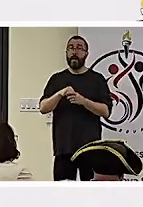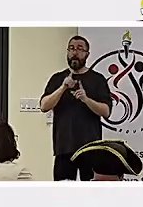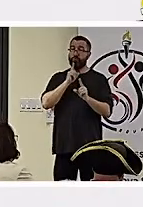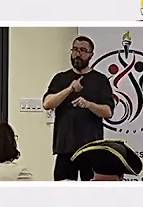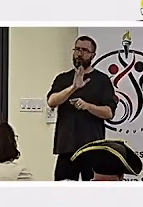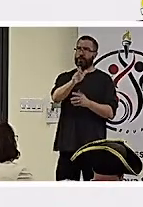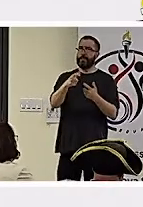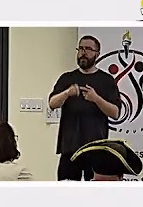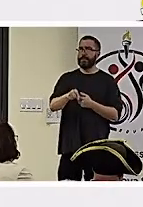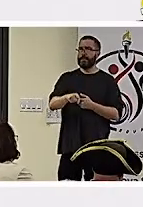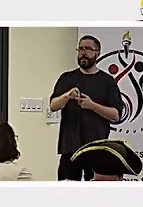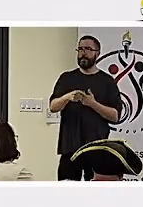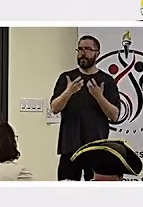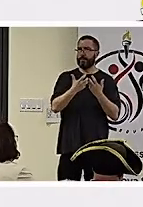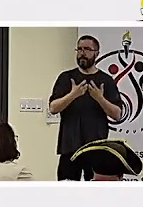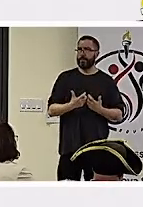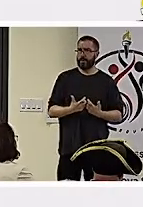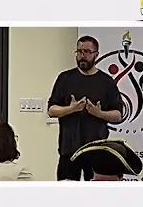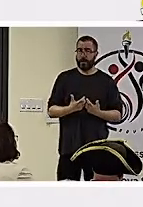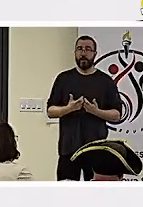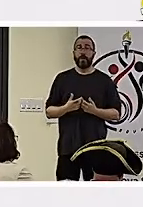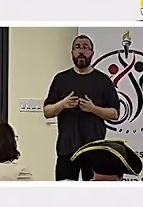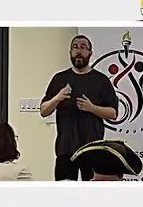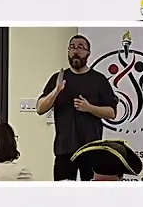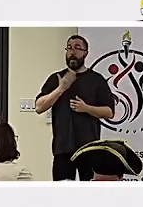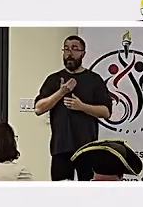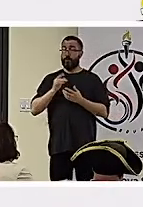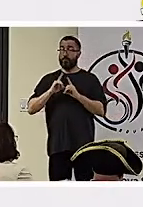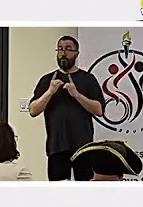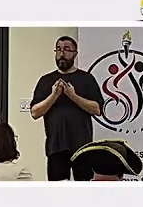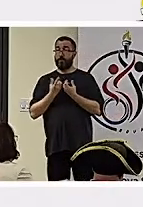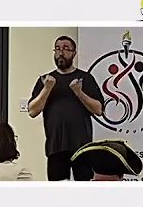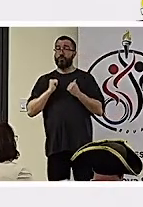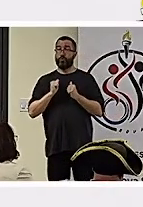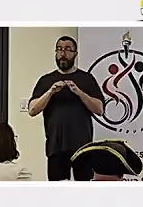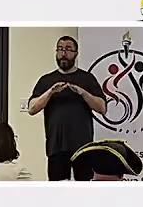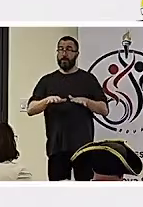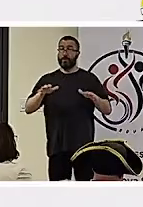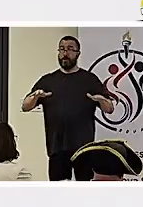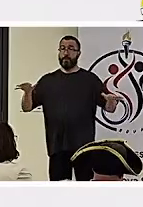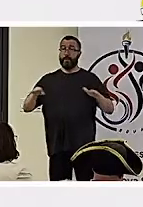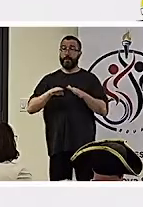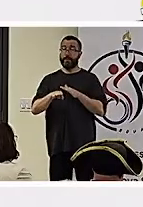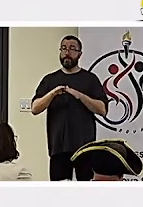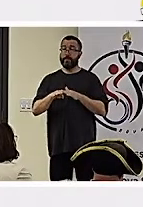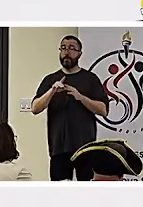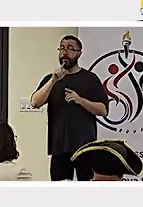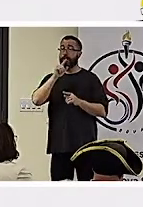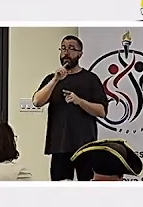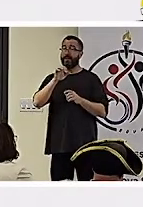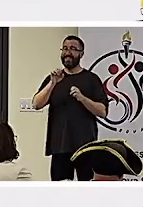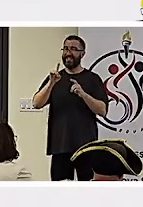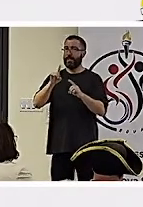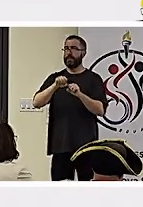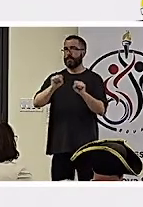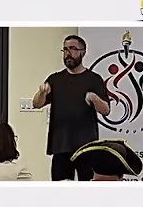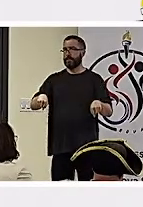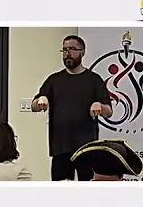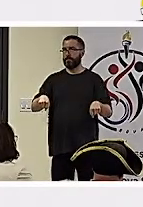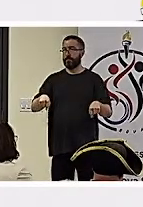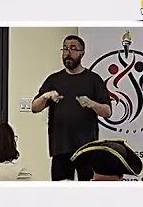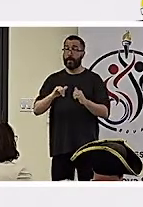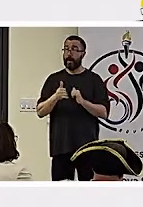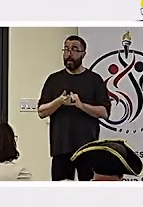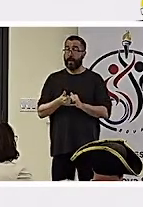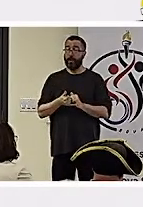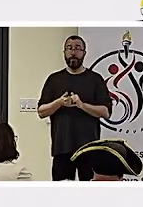our department, we're working to advance accessibility across the provincial education system in tangible ways.